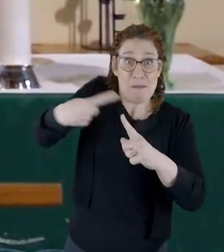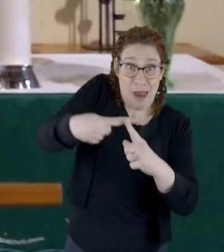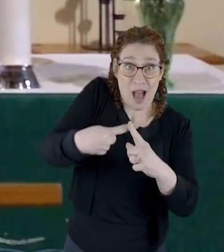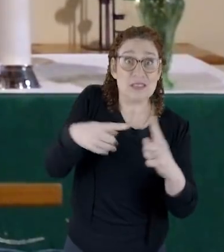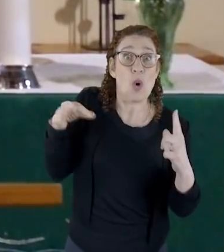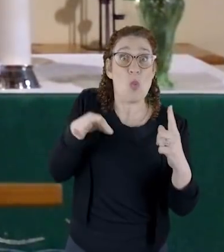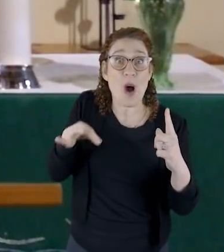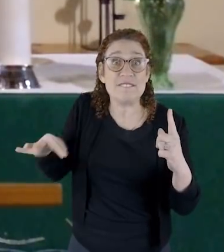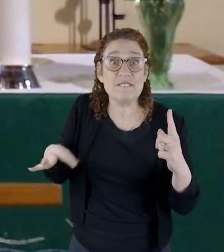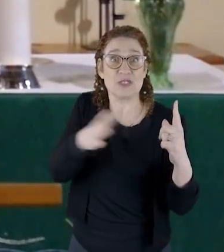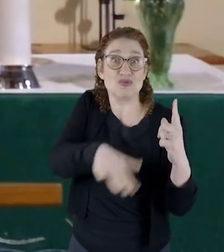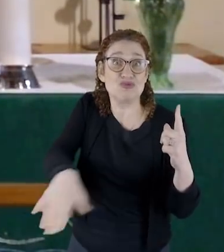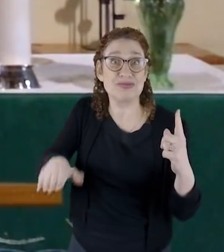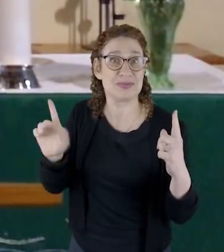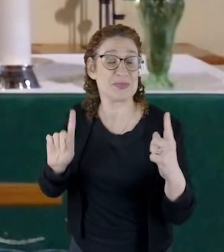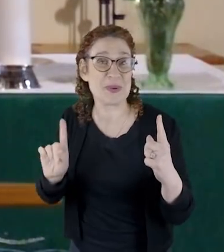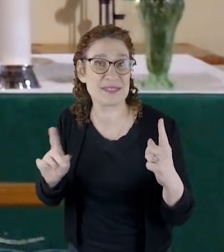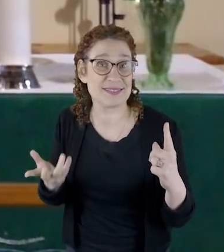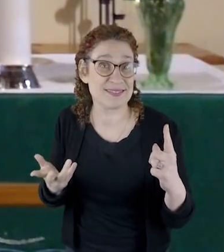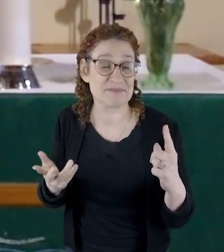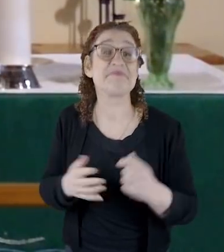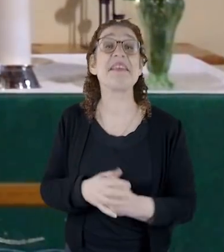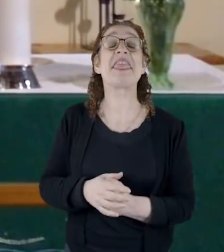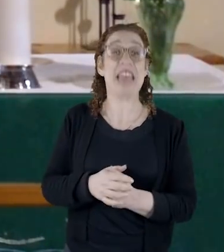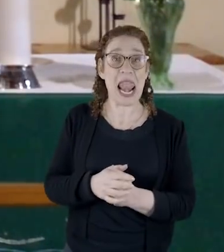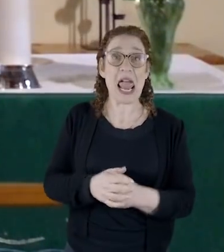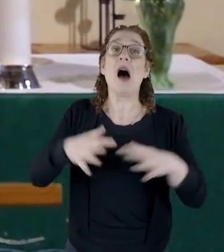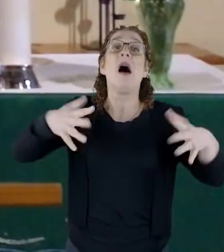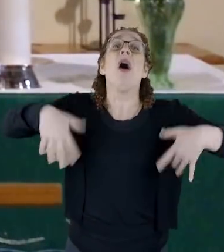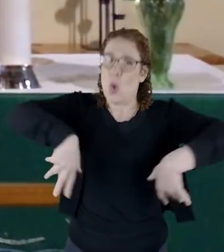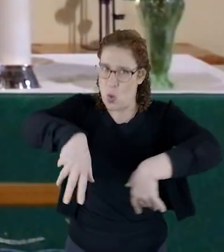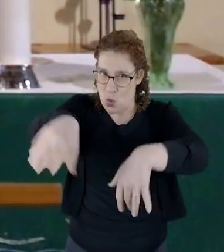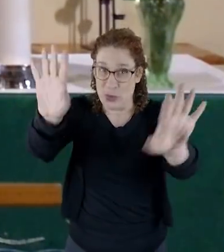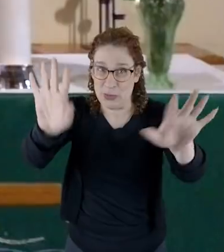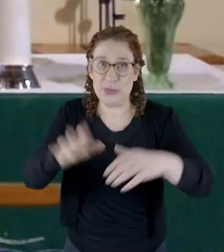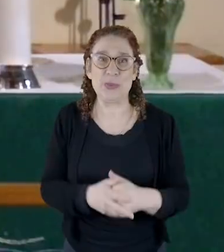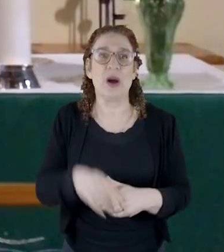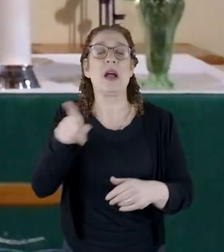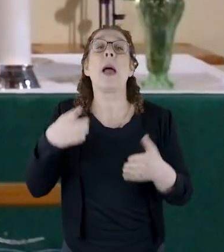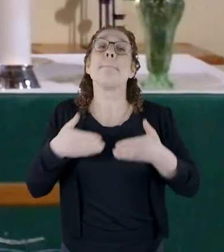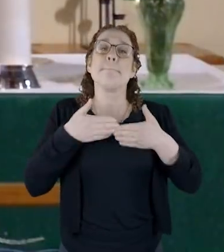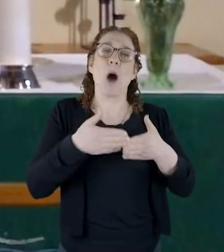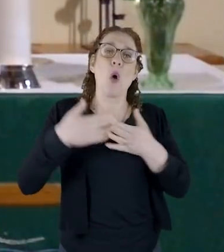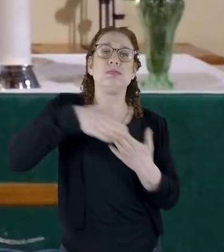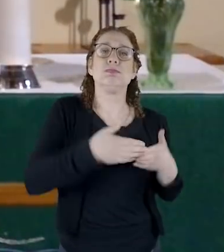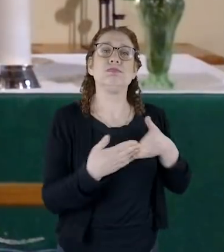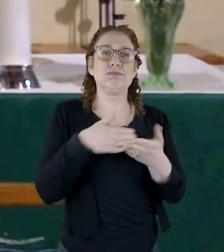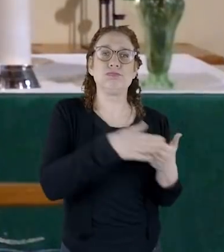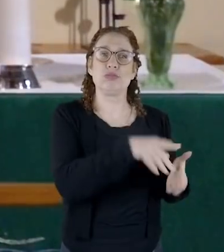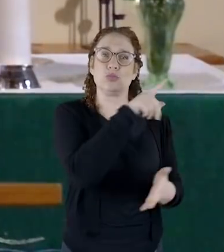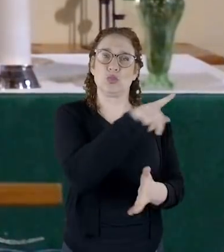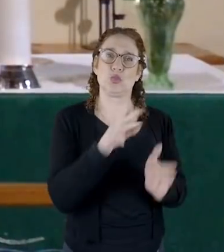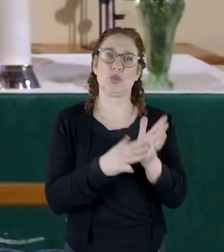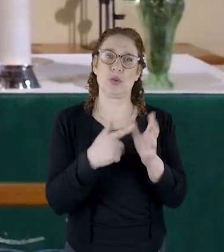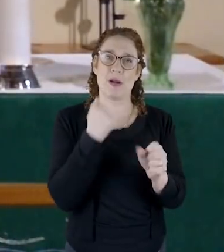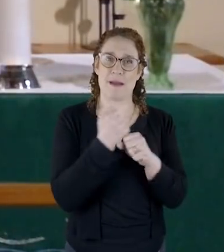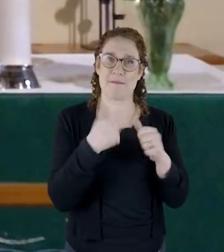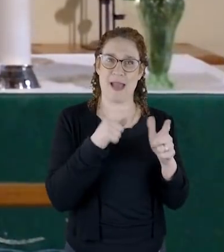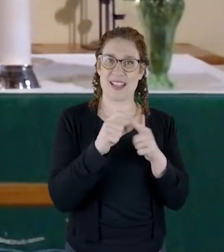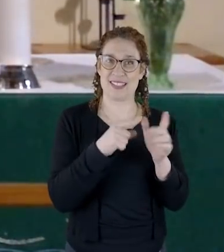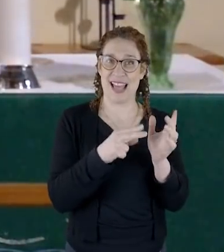women and children. After sending away the crowds, he got into the boat and went to the region of